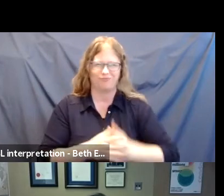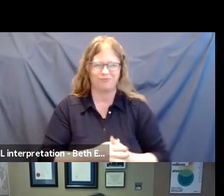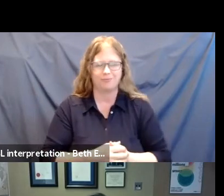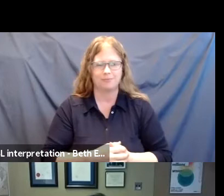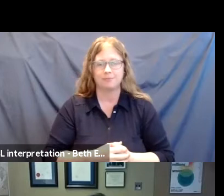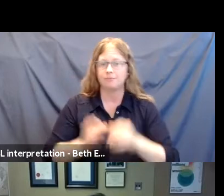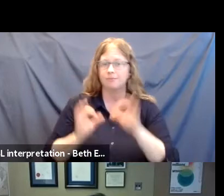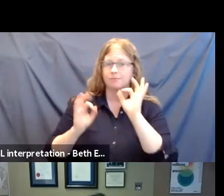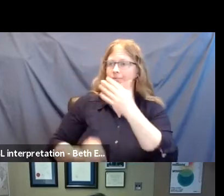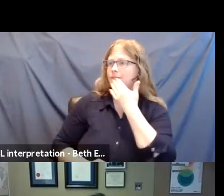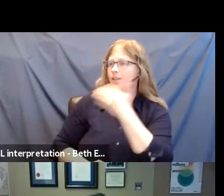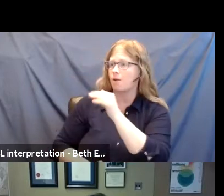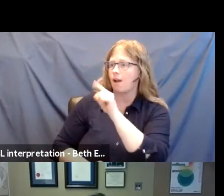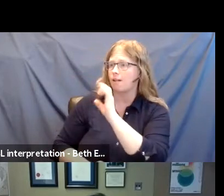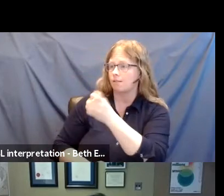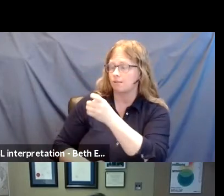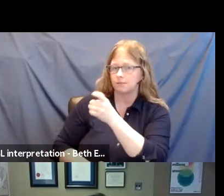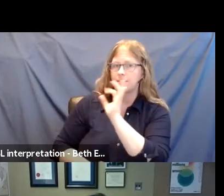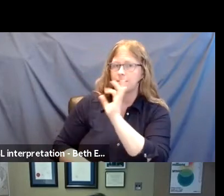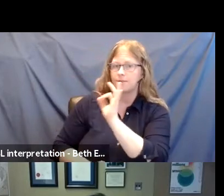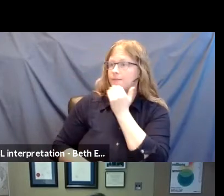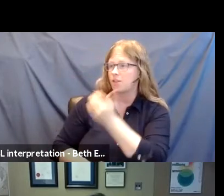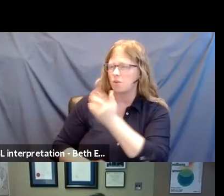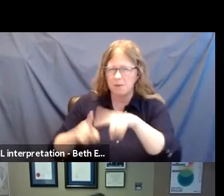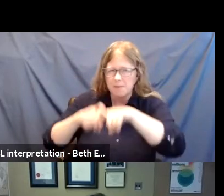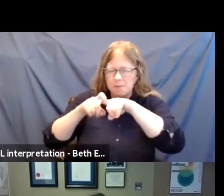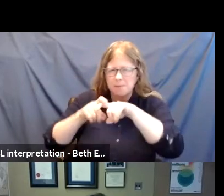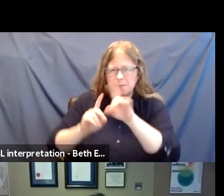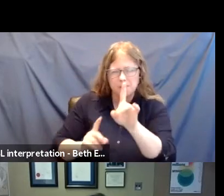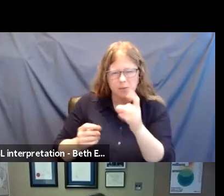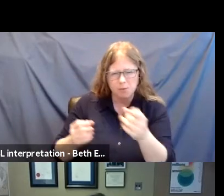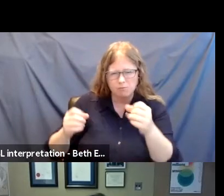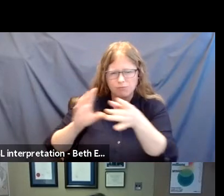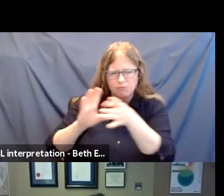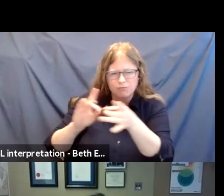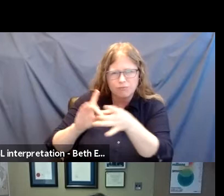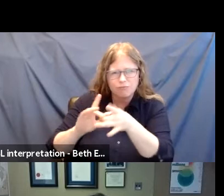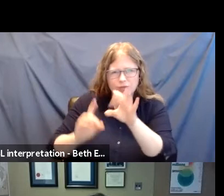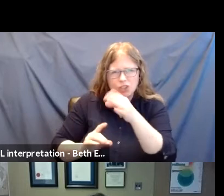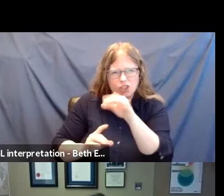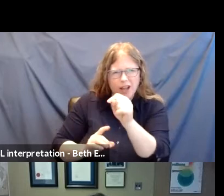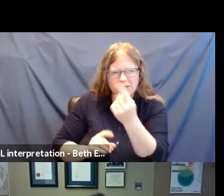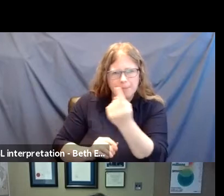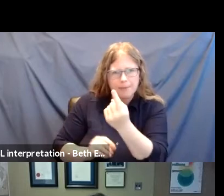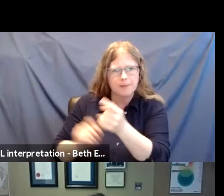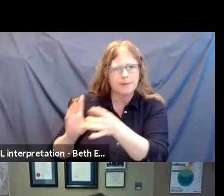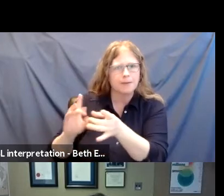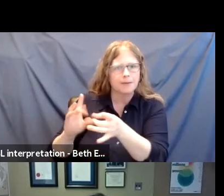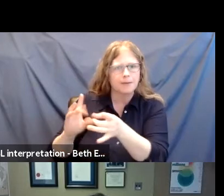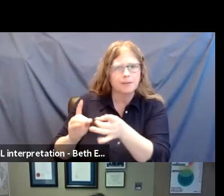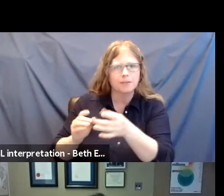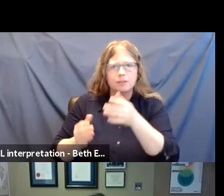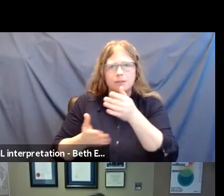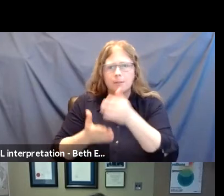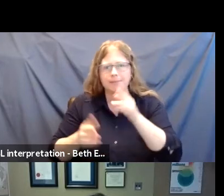Thanks, Alex. I'm just going to pause here for a minute. We're receiving some notifications in the chat that individuals